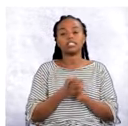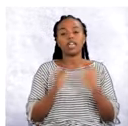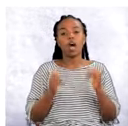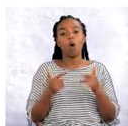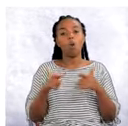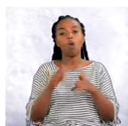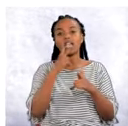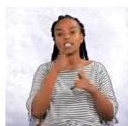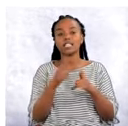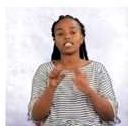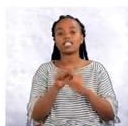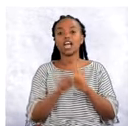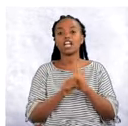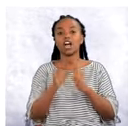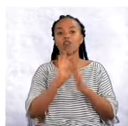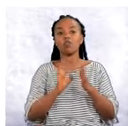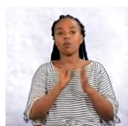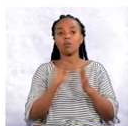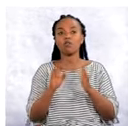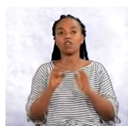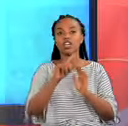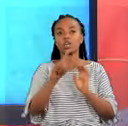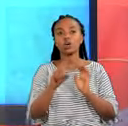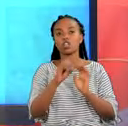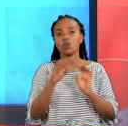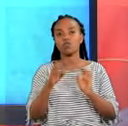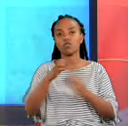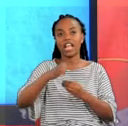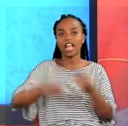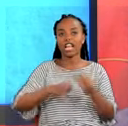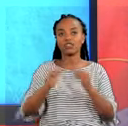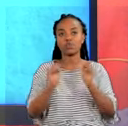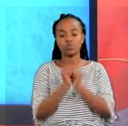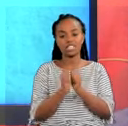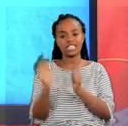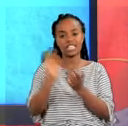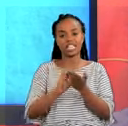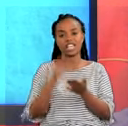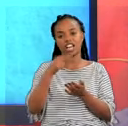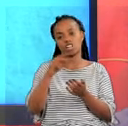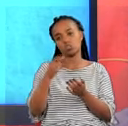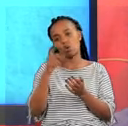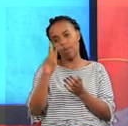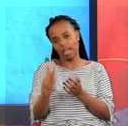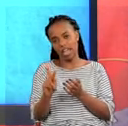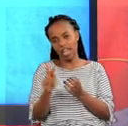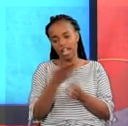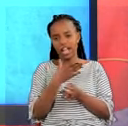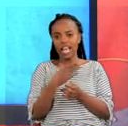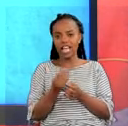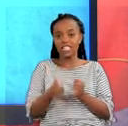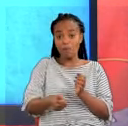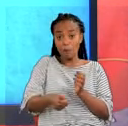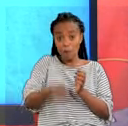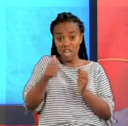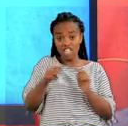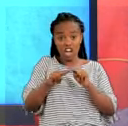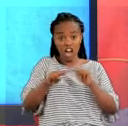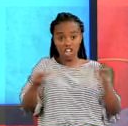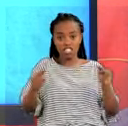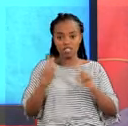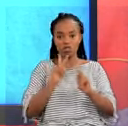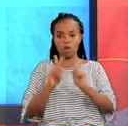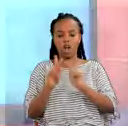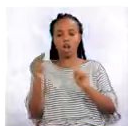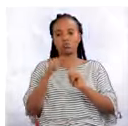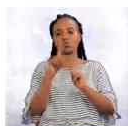Now let's see the standard form of equation of ellipse with center H, K and major axis parallel to